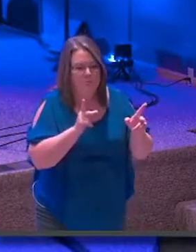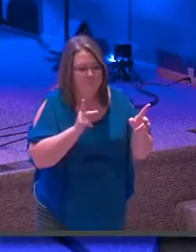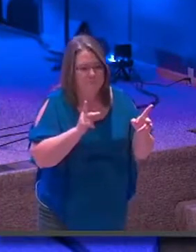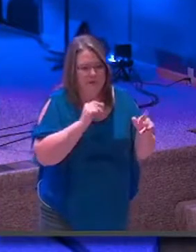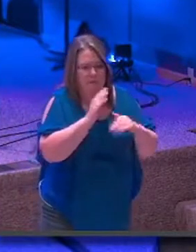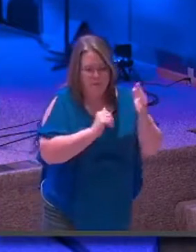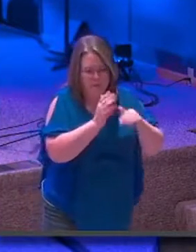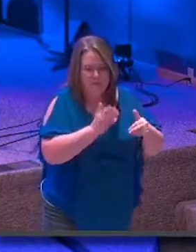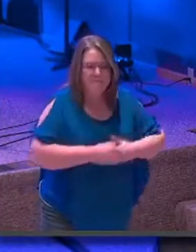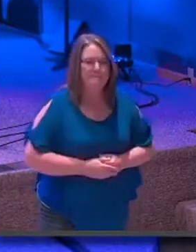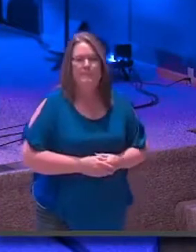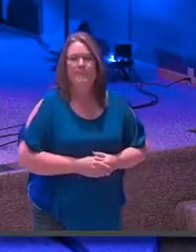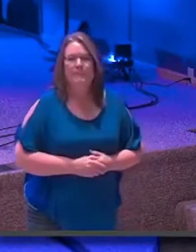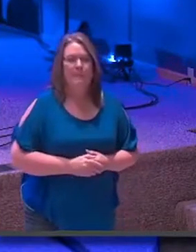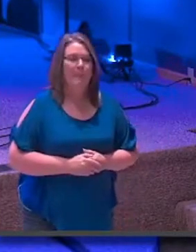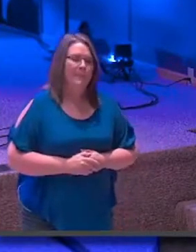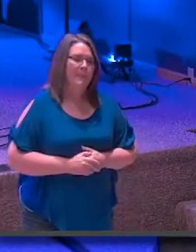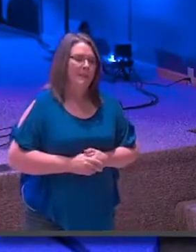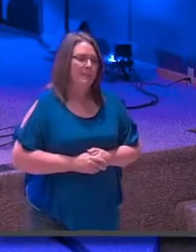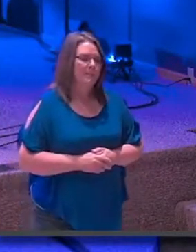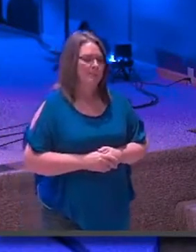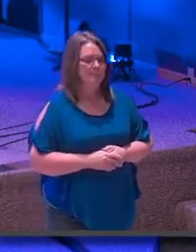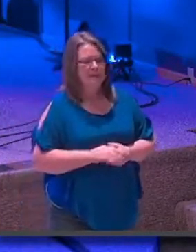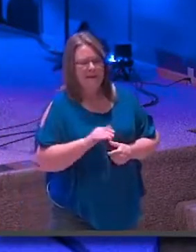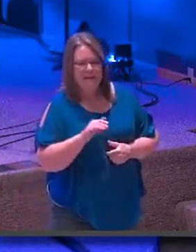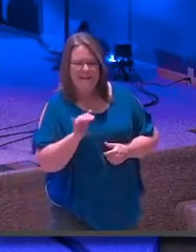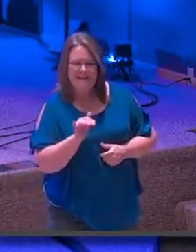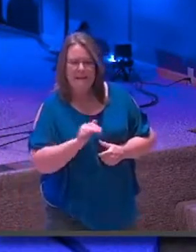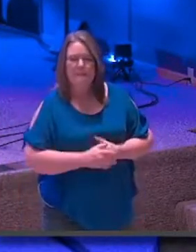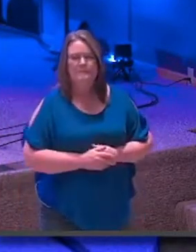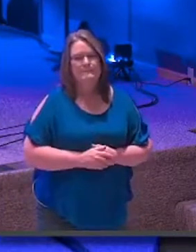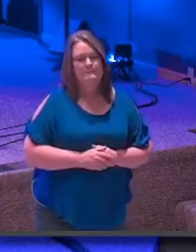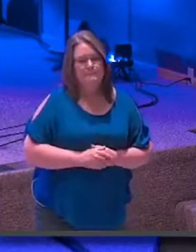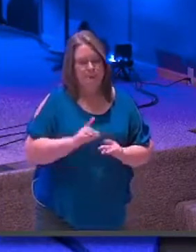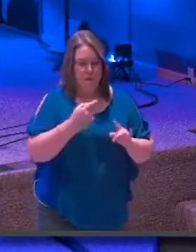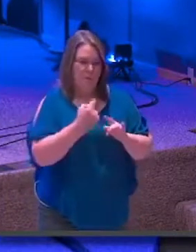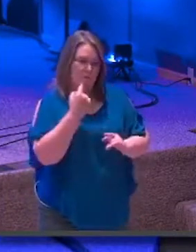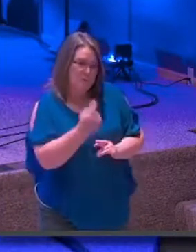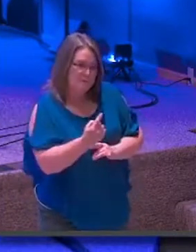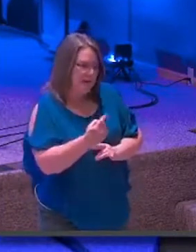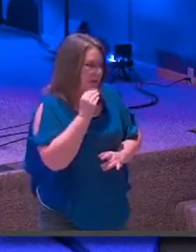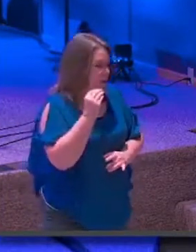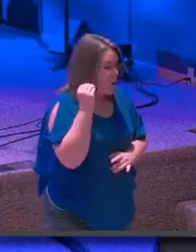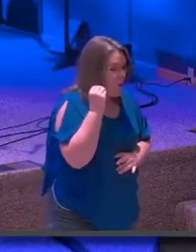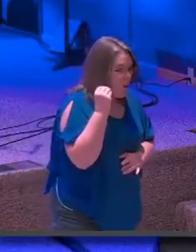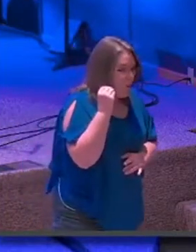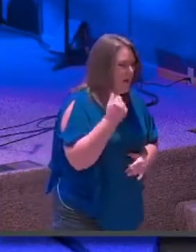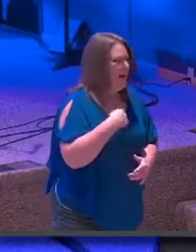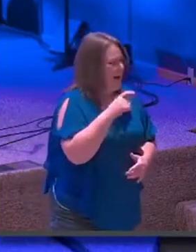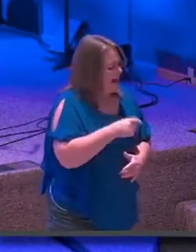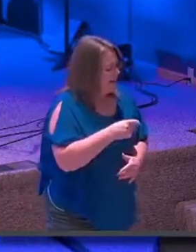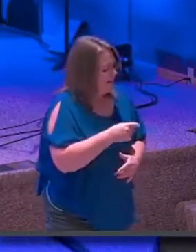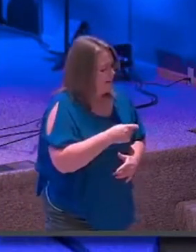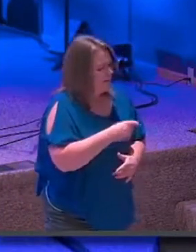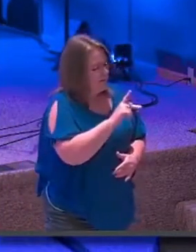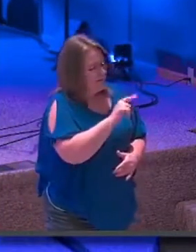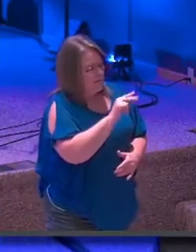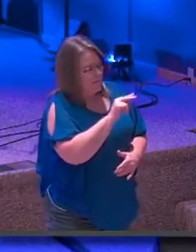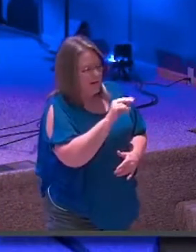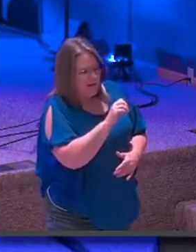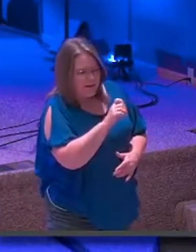You know, okay, it's kind of like this. When you say at home, "Hey, I need a Kleenex," what you're